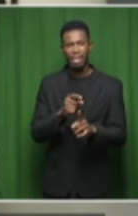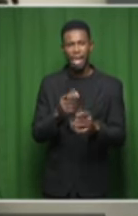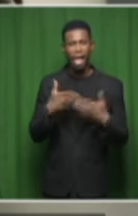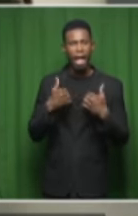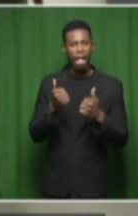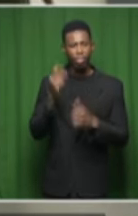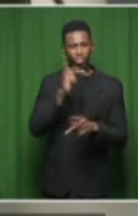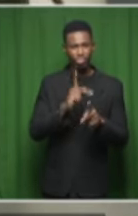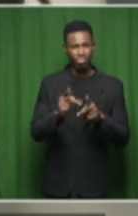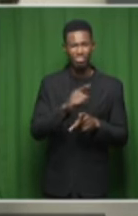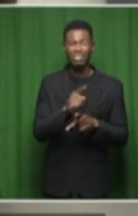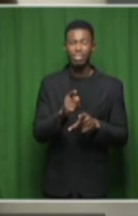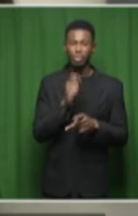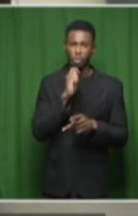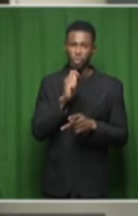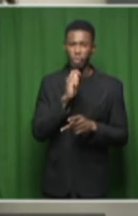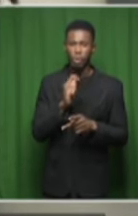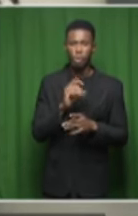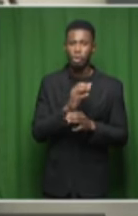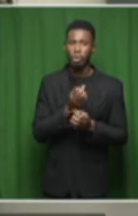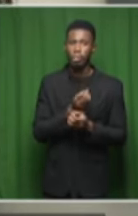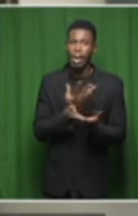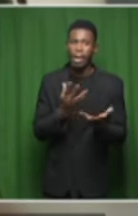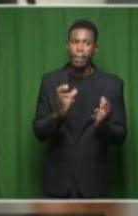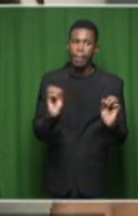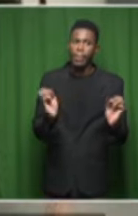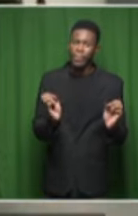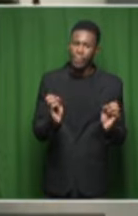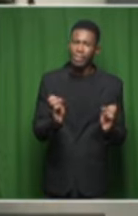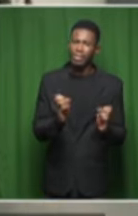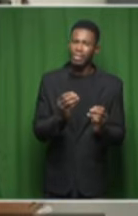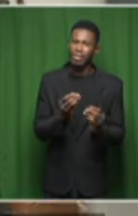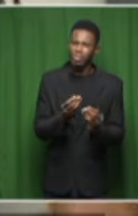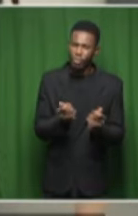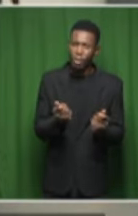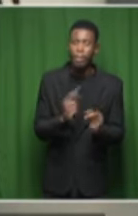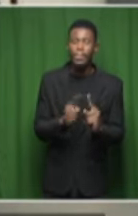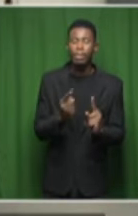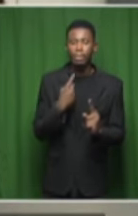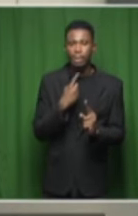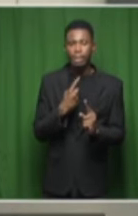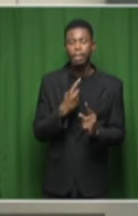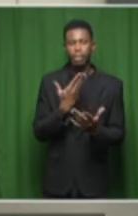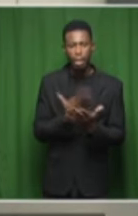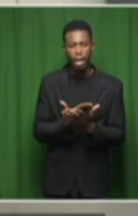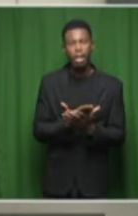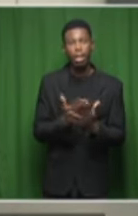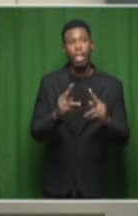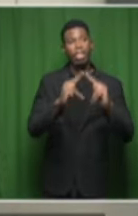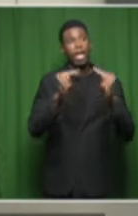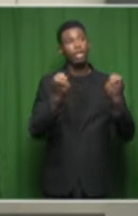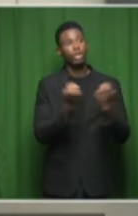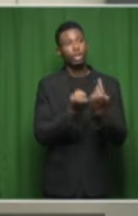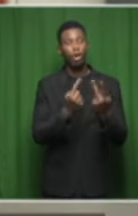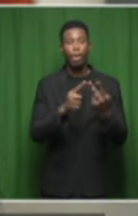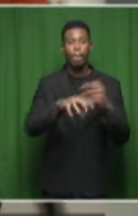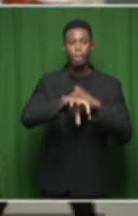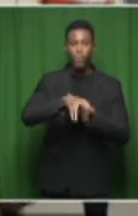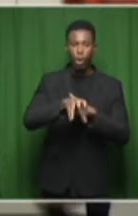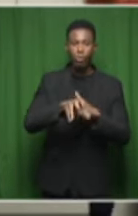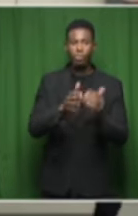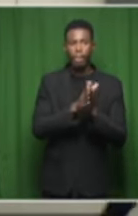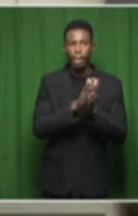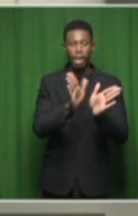we allowed we could recruit anywhere in the province or nationally. However, especially the